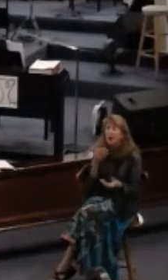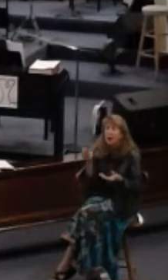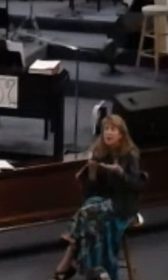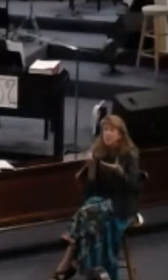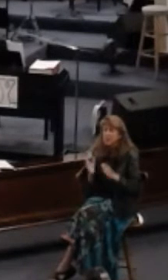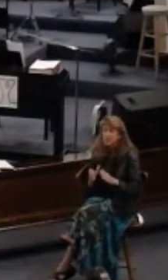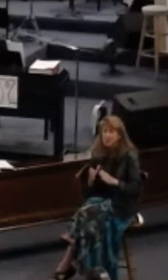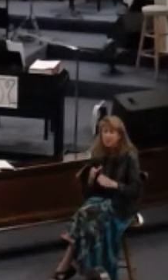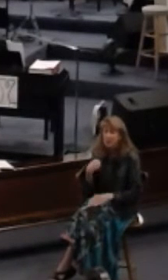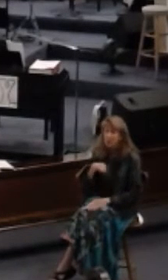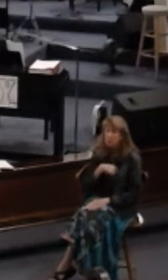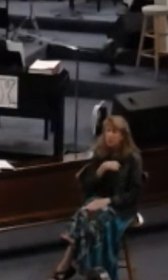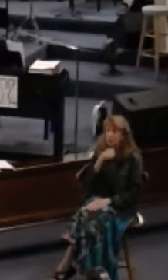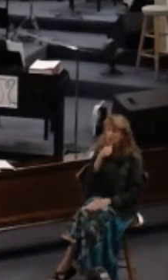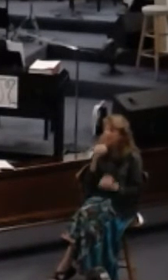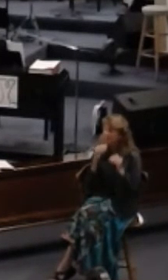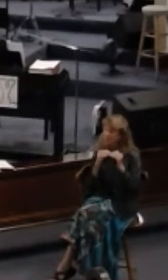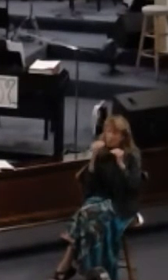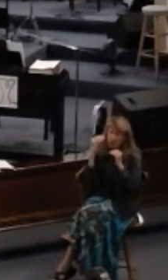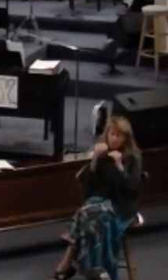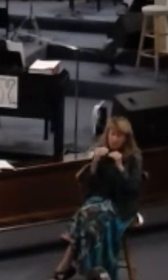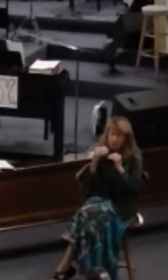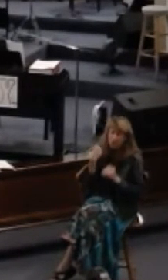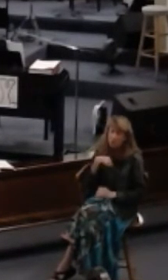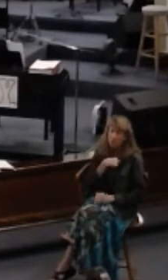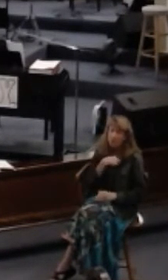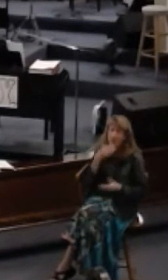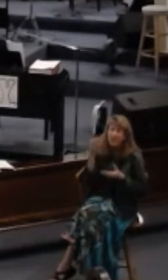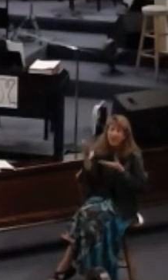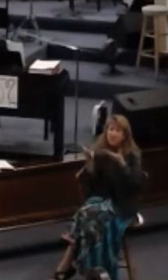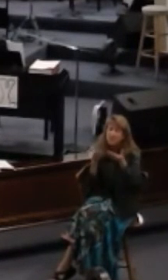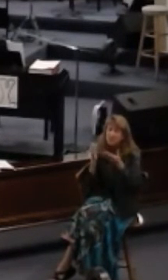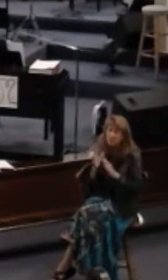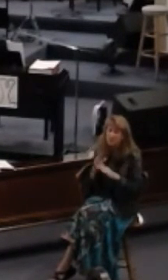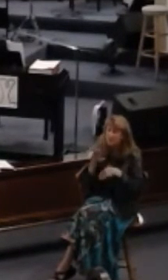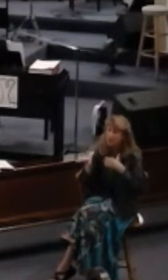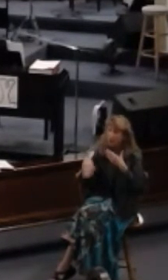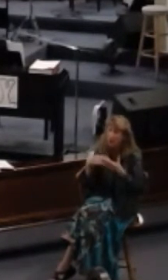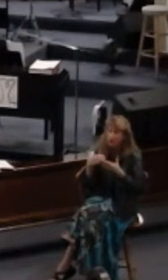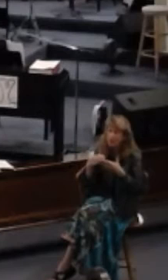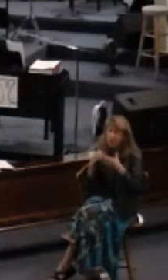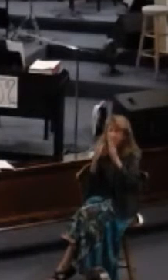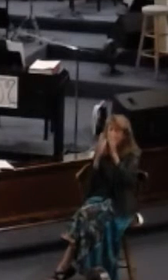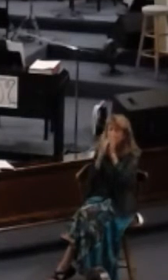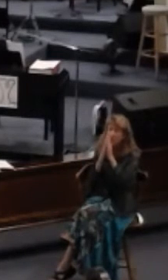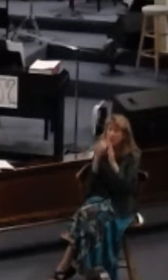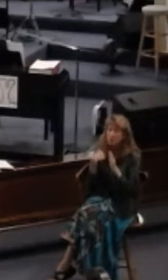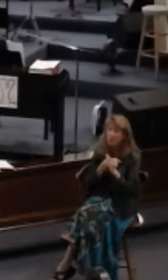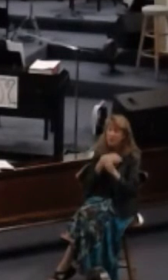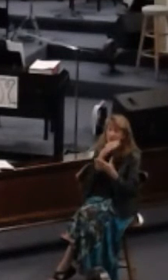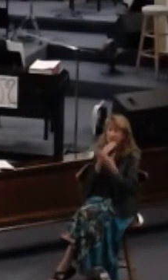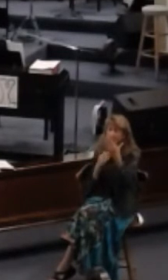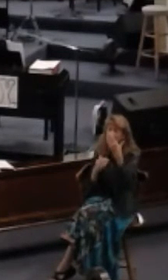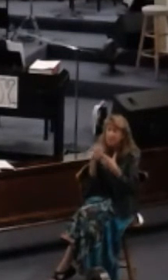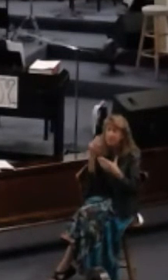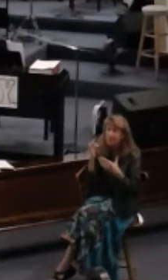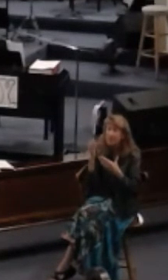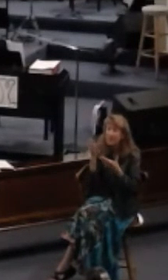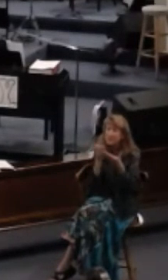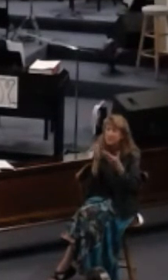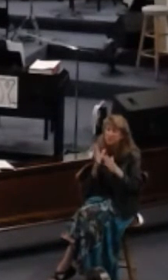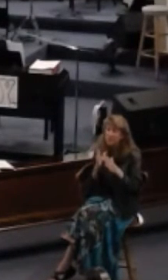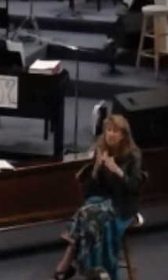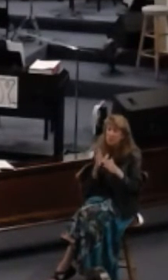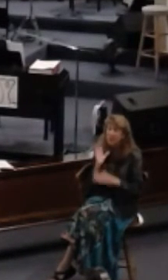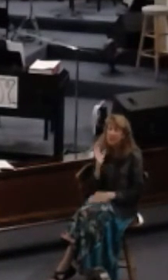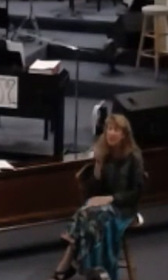above anybody. We are servants. And I pray that we have the hands of a servant. Lord, may our